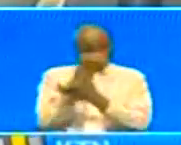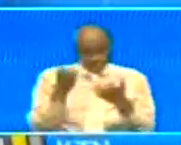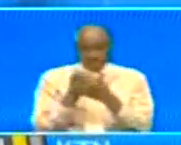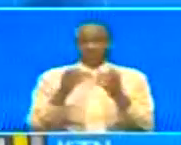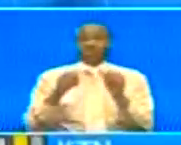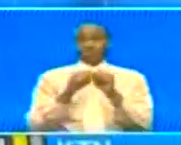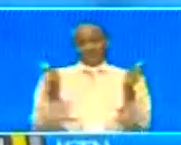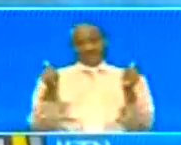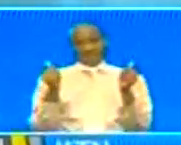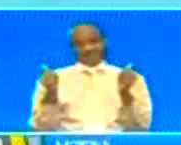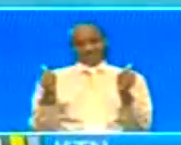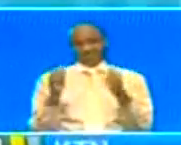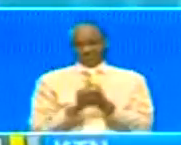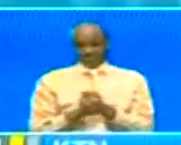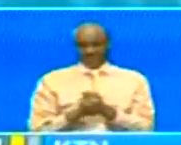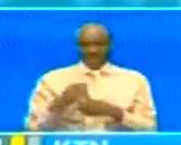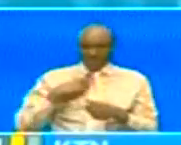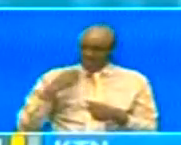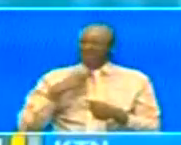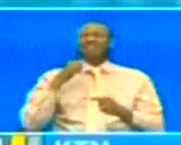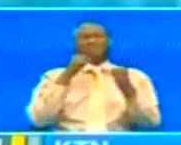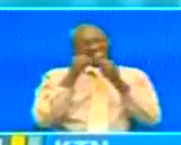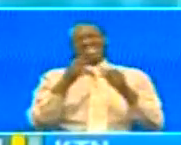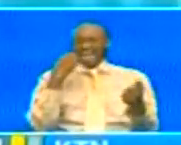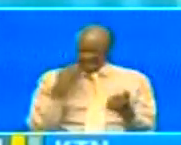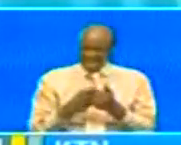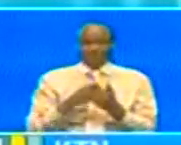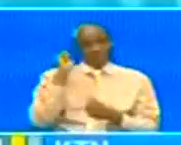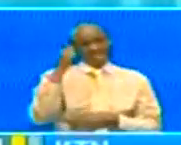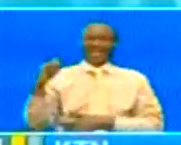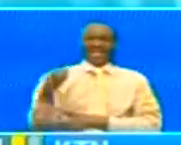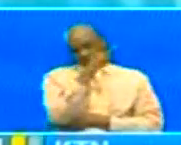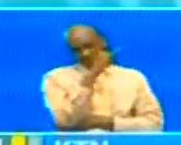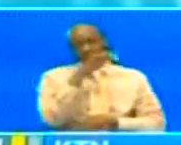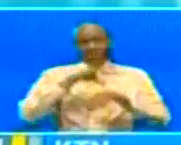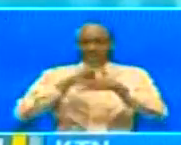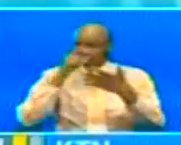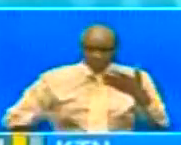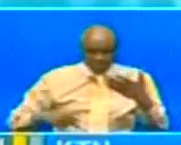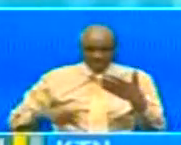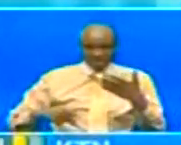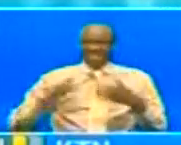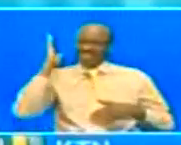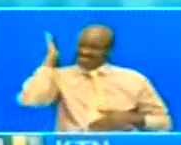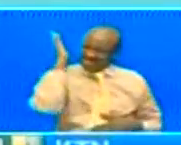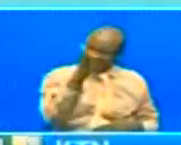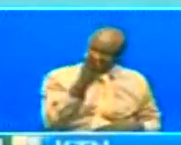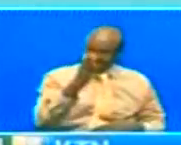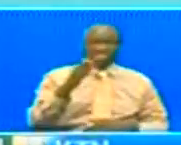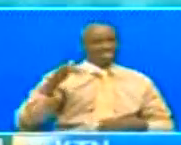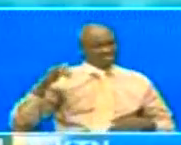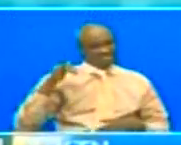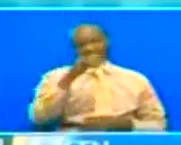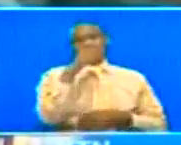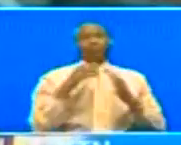diplomacy. That is why I'm fighting so hard for Kenyans to obtain direct landing rights